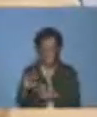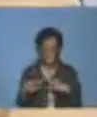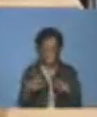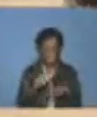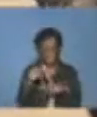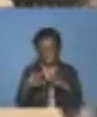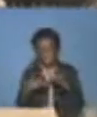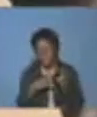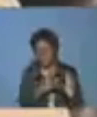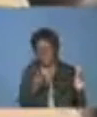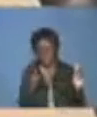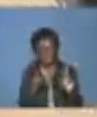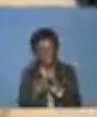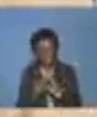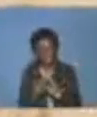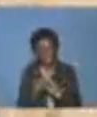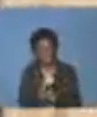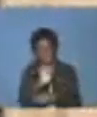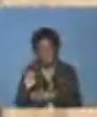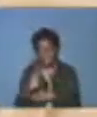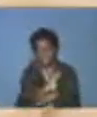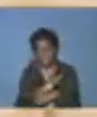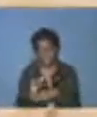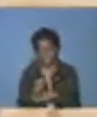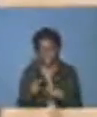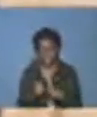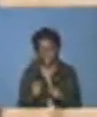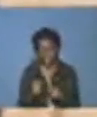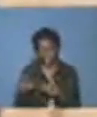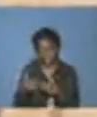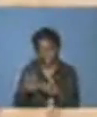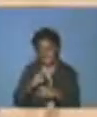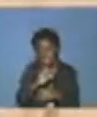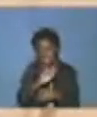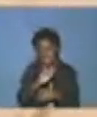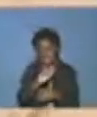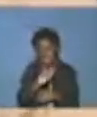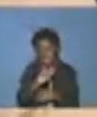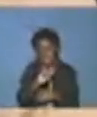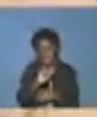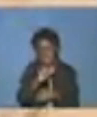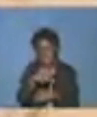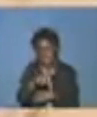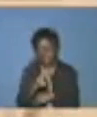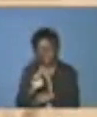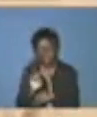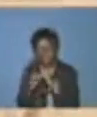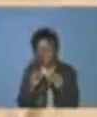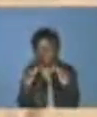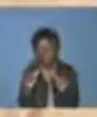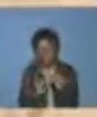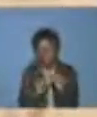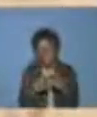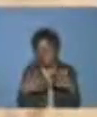way to East Bay Street in the area of Montague. That means every major road that leads